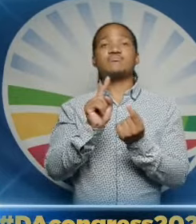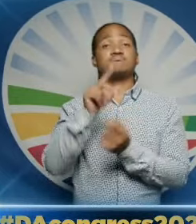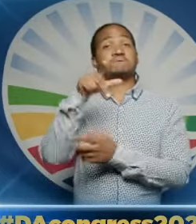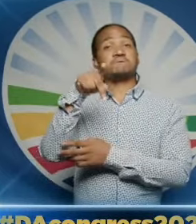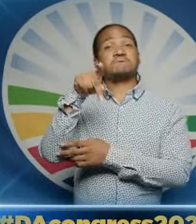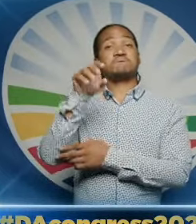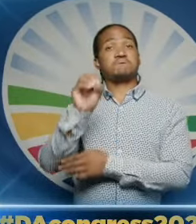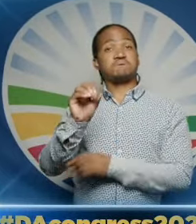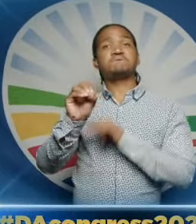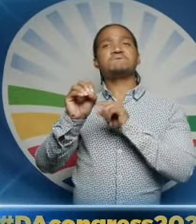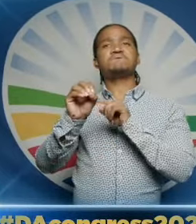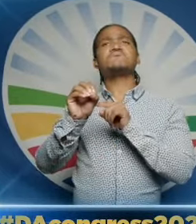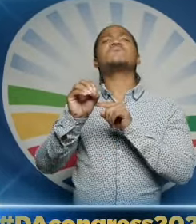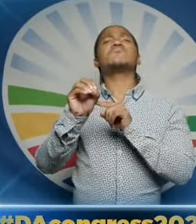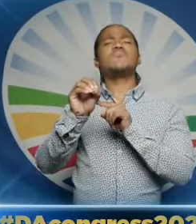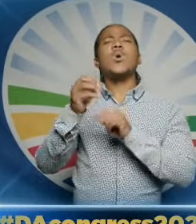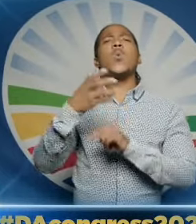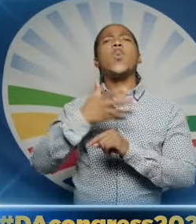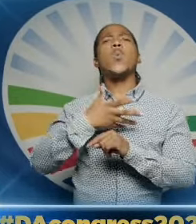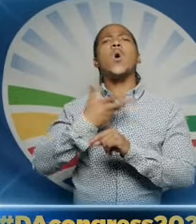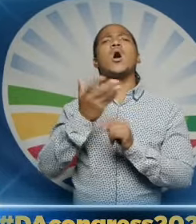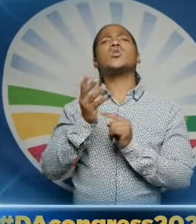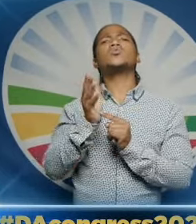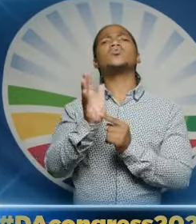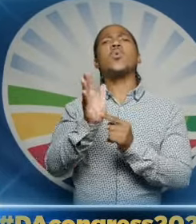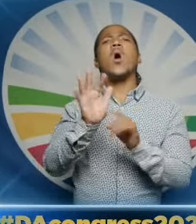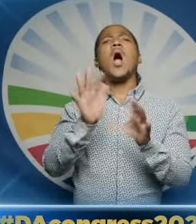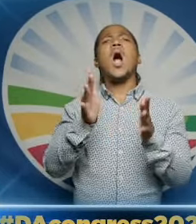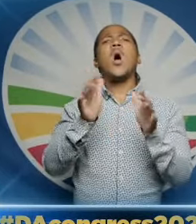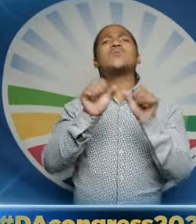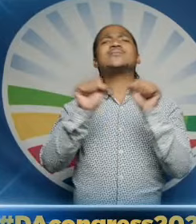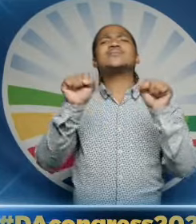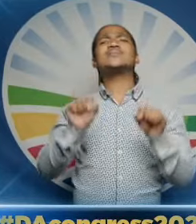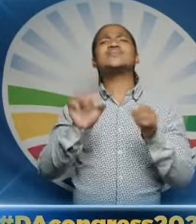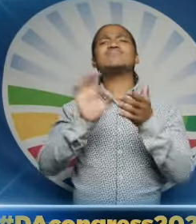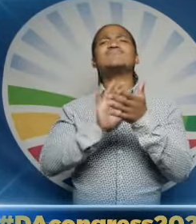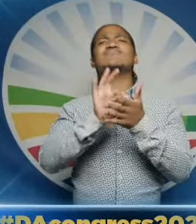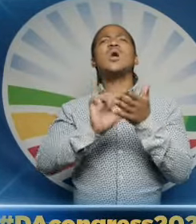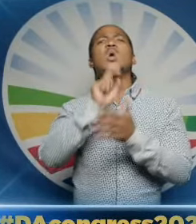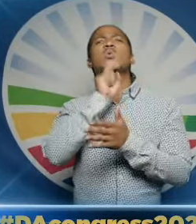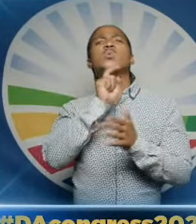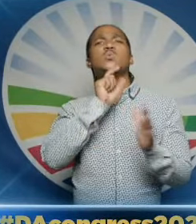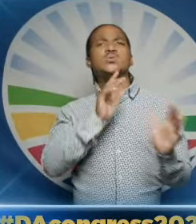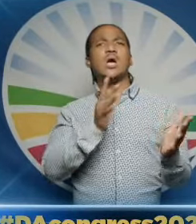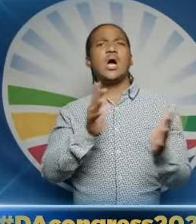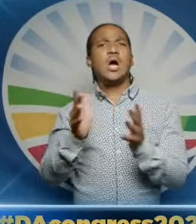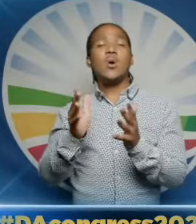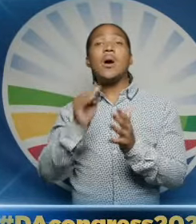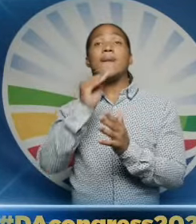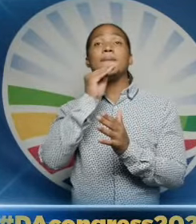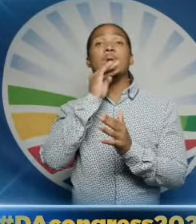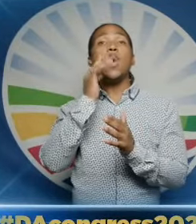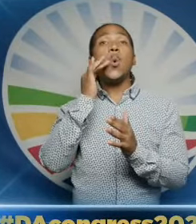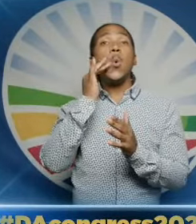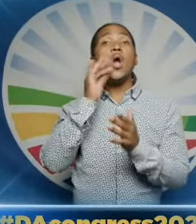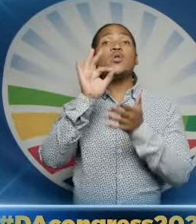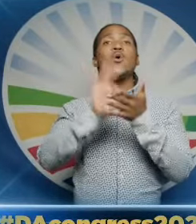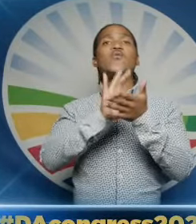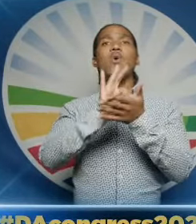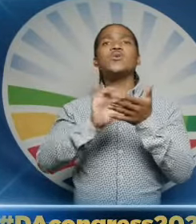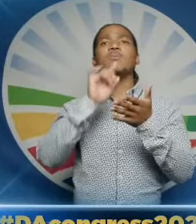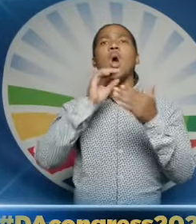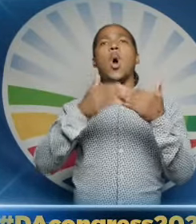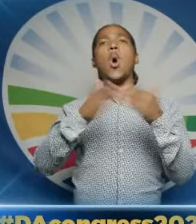the misconceptions about our voting system. As you will know, our electronic platform is known as the